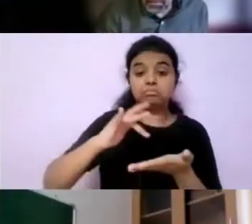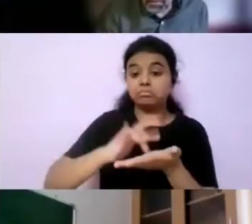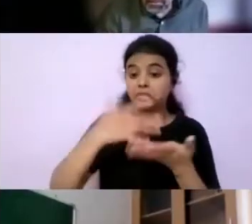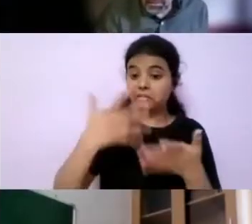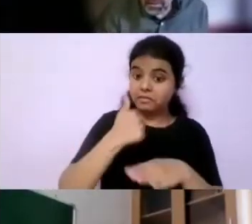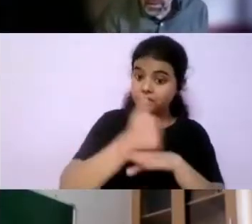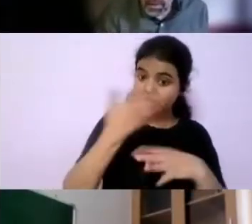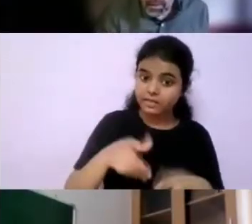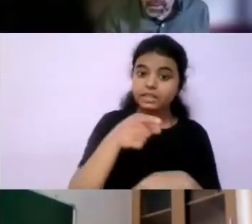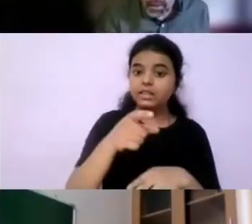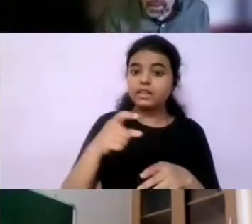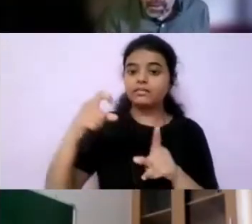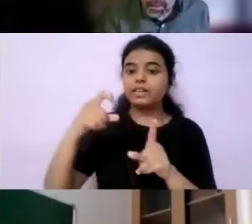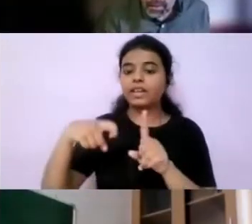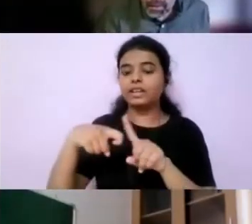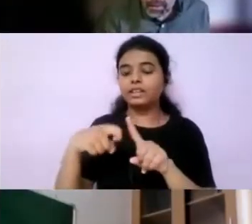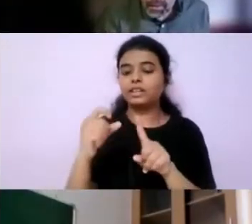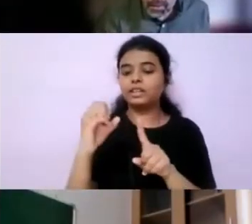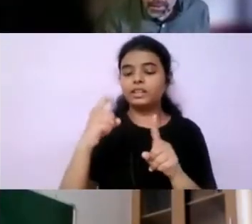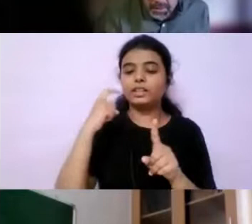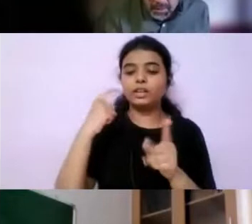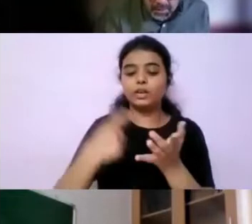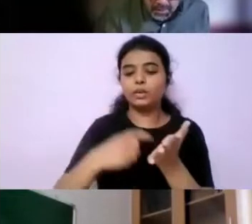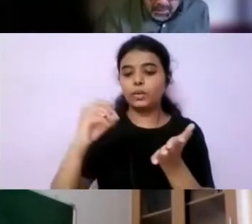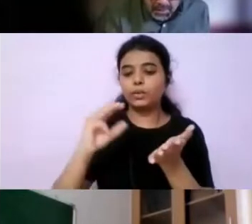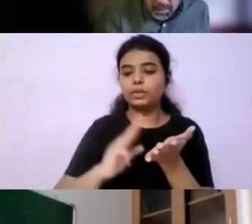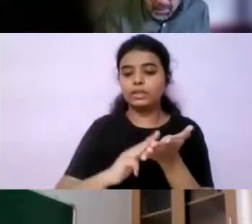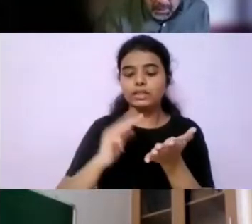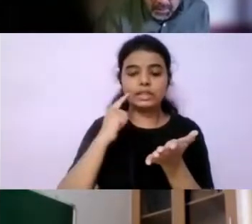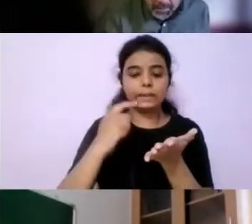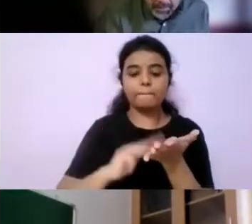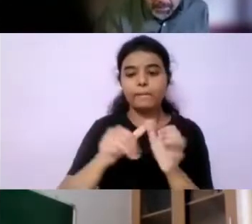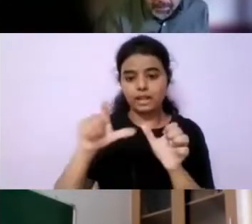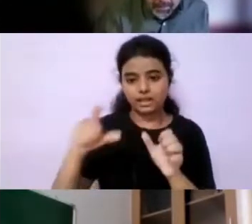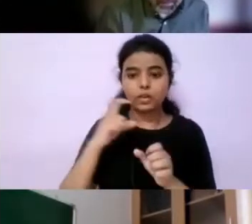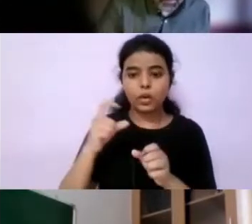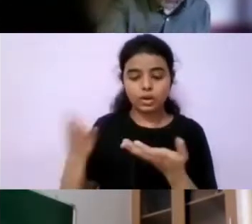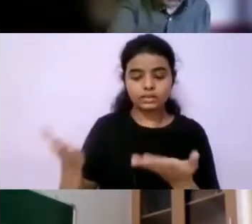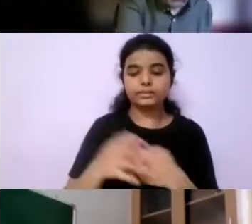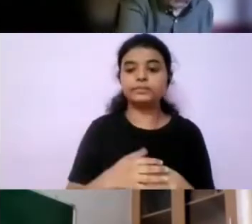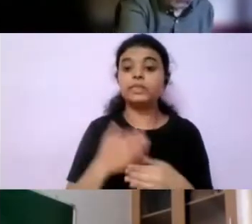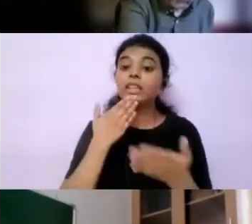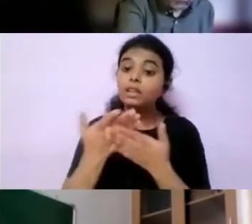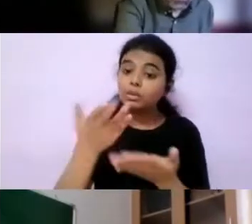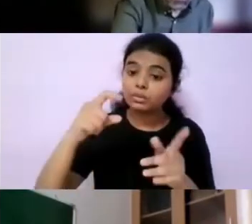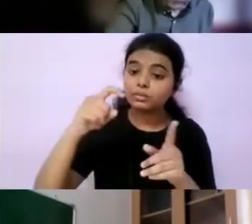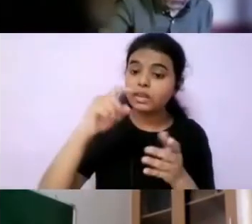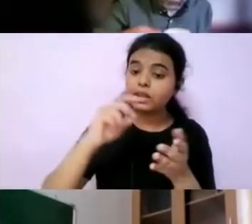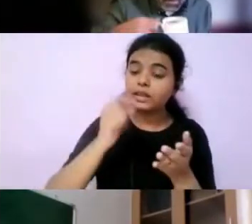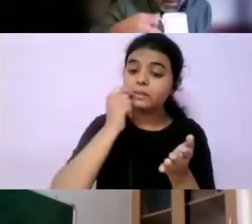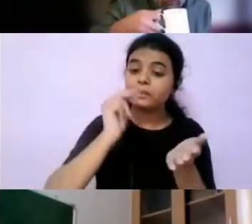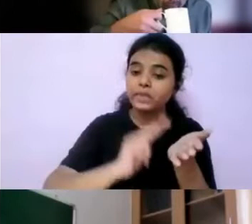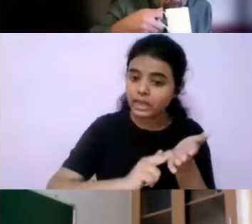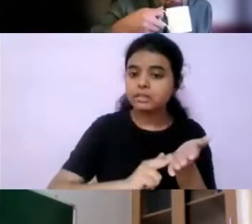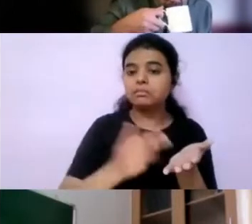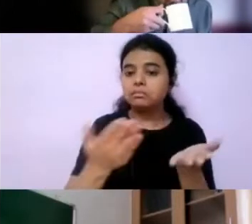Training at Kirori Mal College. It's a pleasure to welcome Professor Nick Watson to this lecture